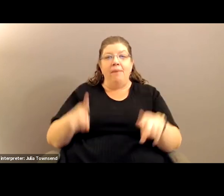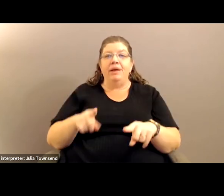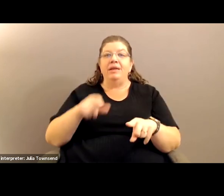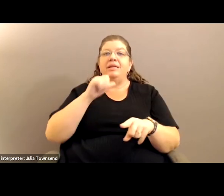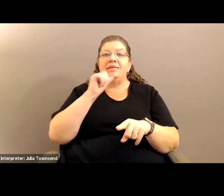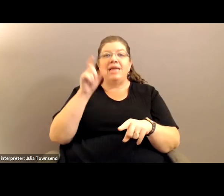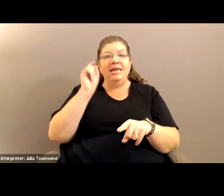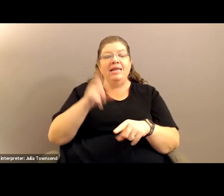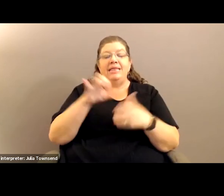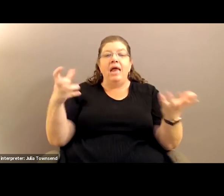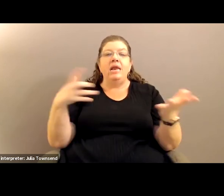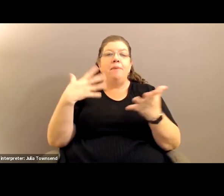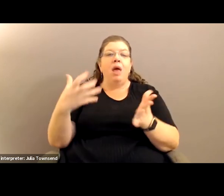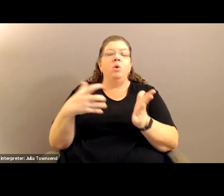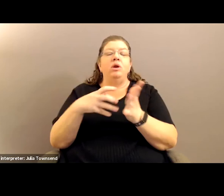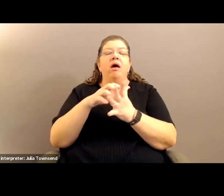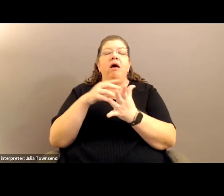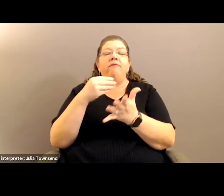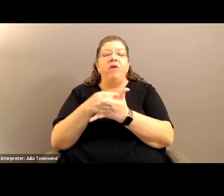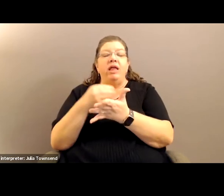funding and can ensure